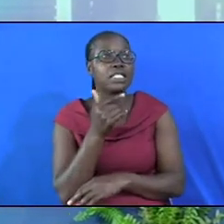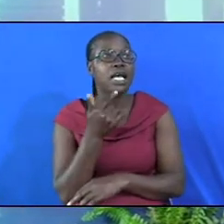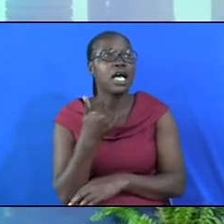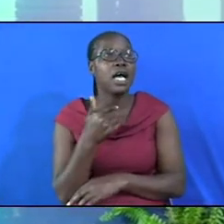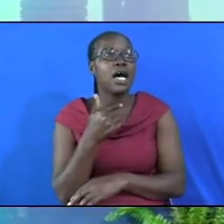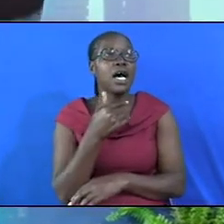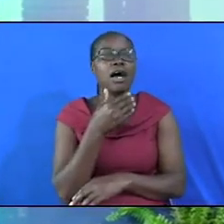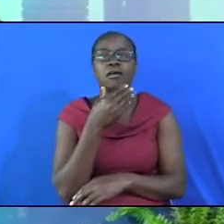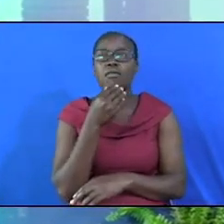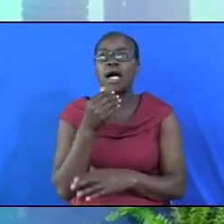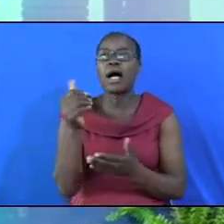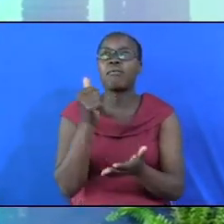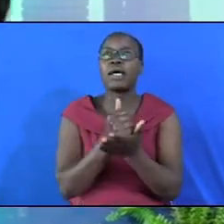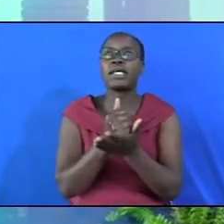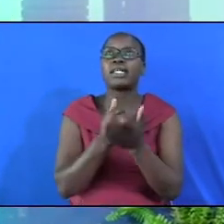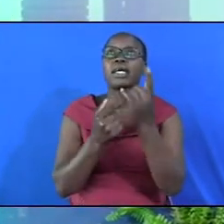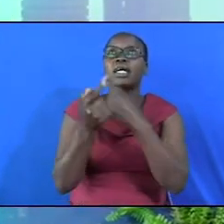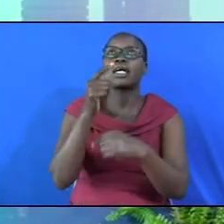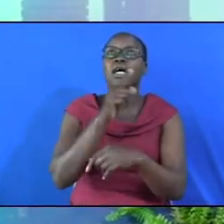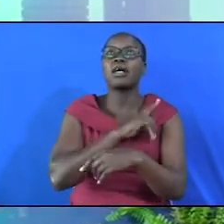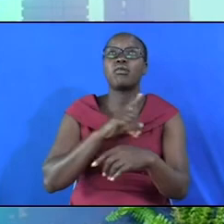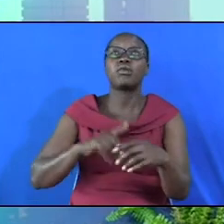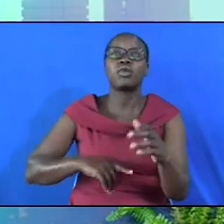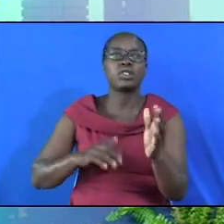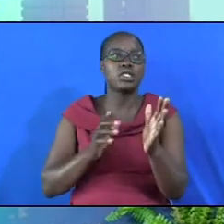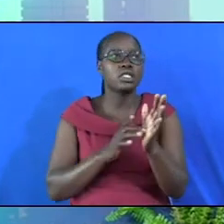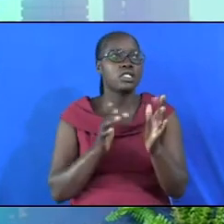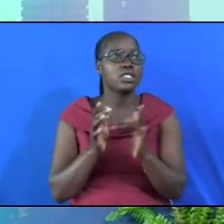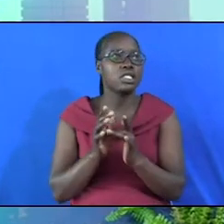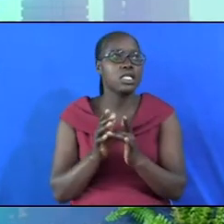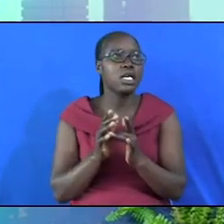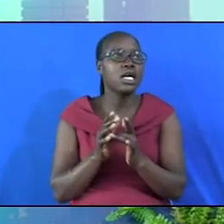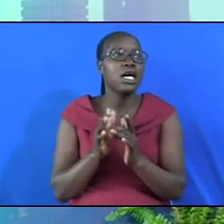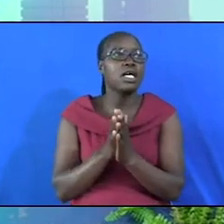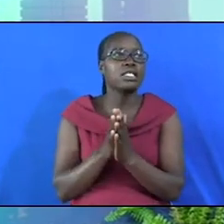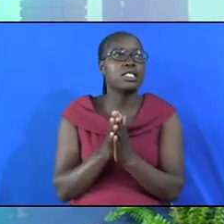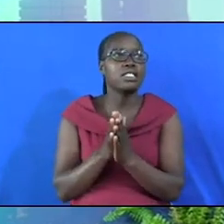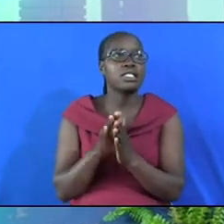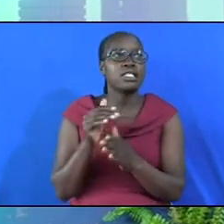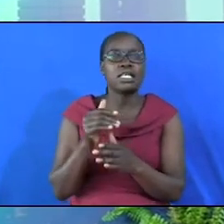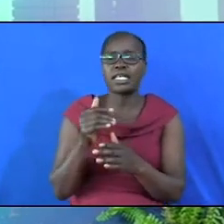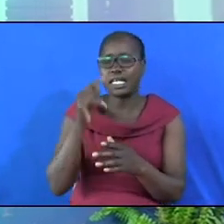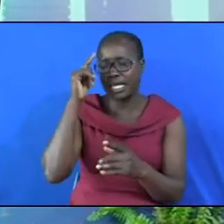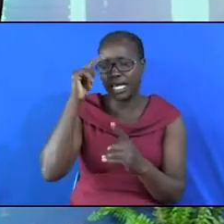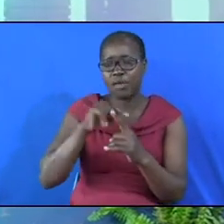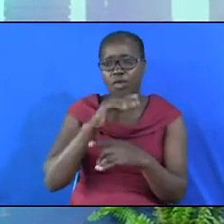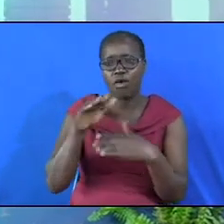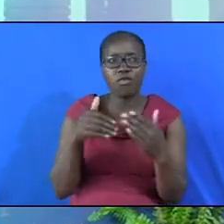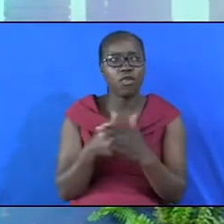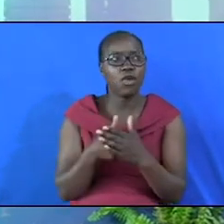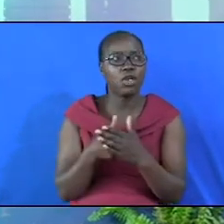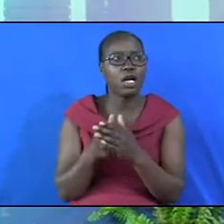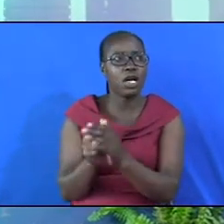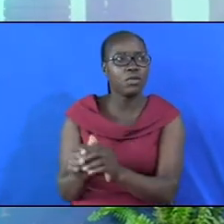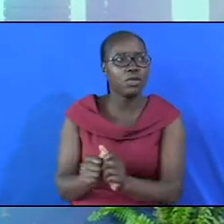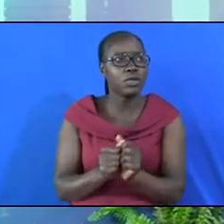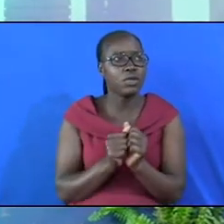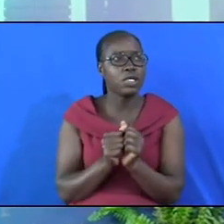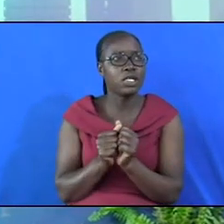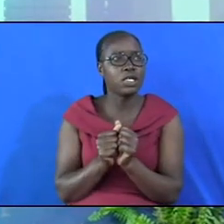"Amen, come, Lord Jesus." And that is the echo of everyone. Are we